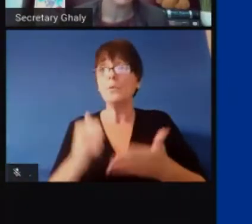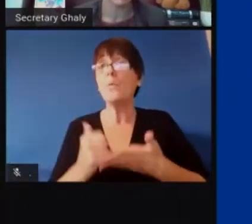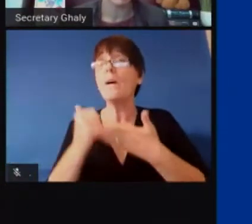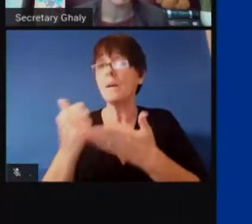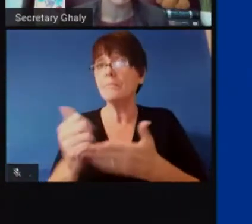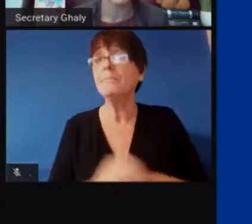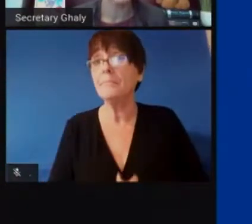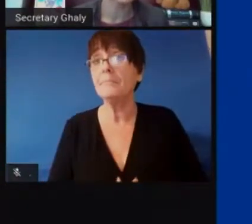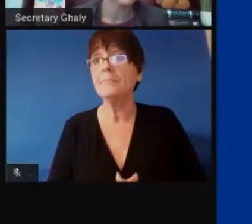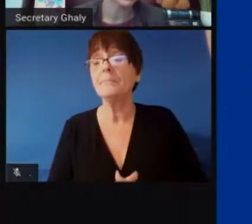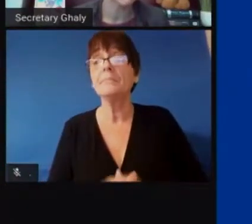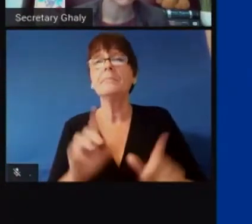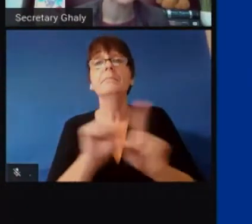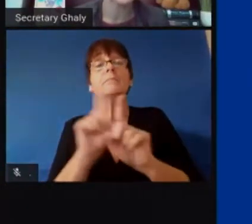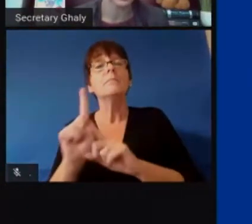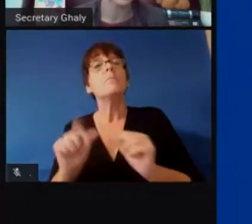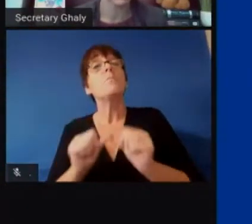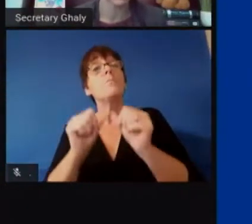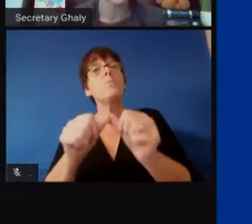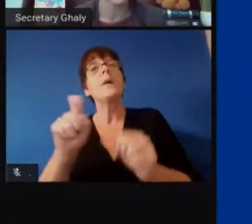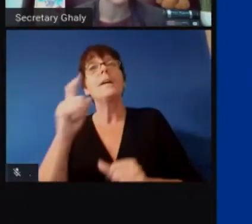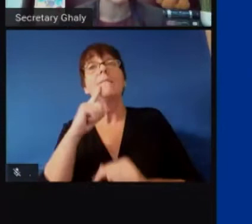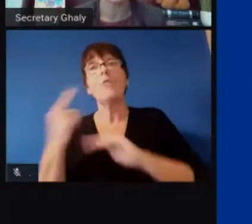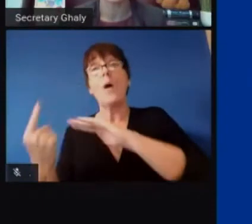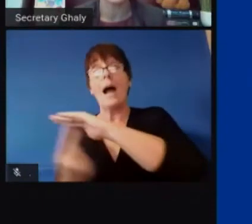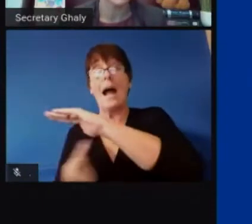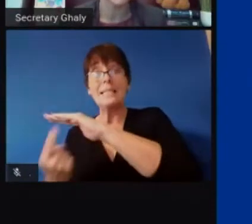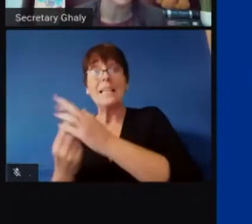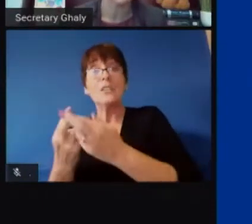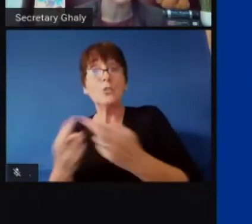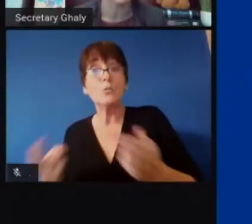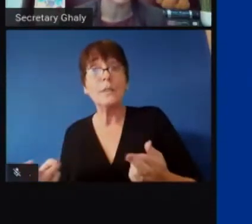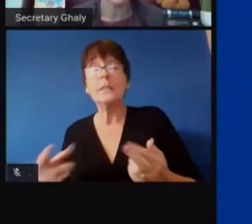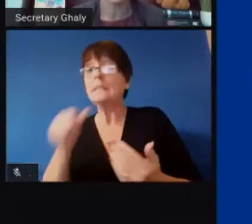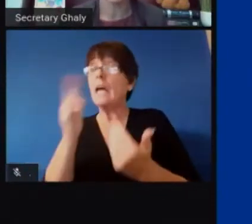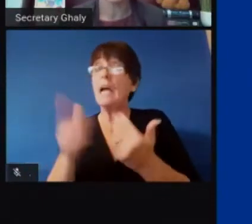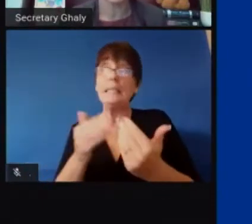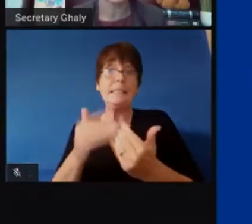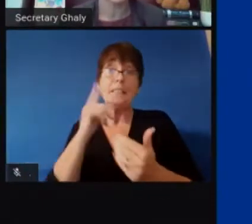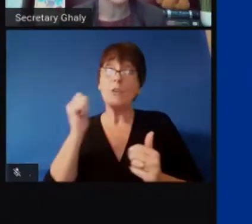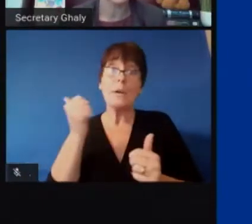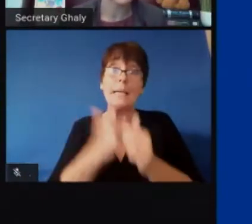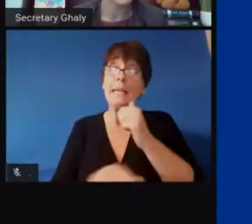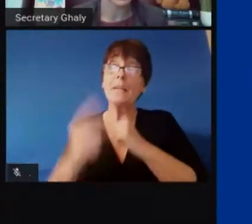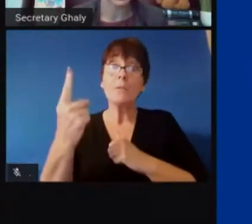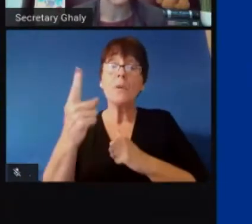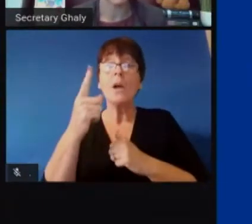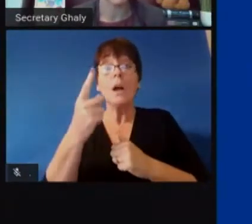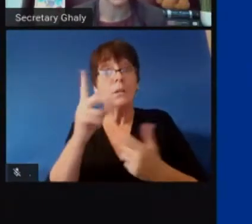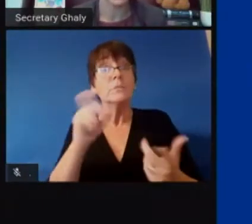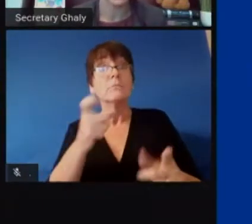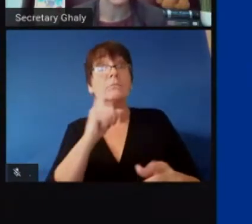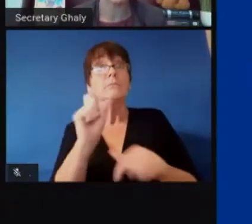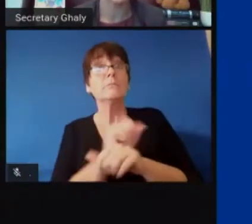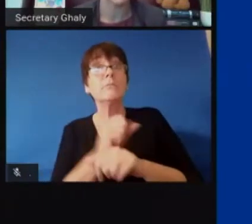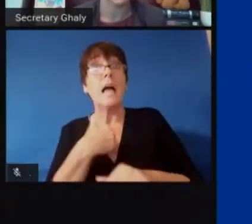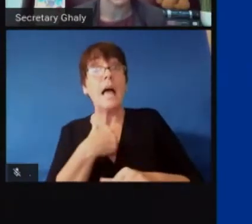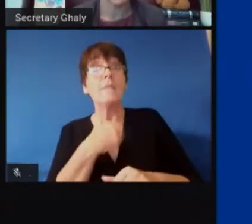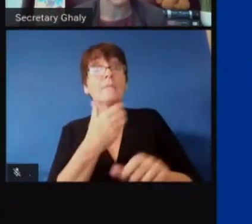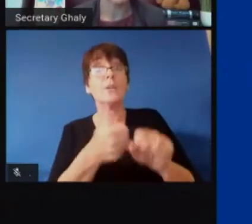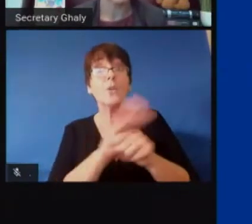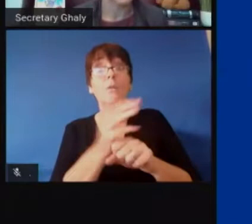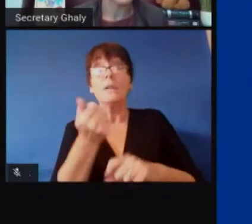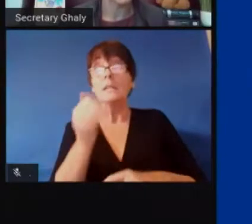There's also continuing needs for isolation resources. So it's not easy for everybody when they are diagnosed as a case of COVID-19 to